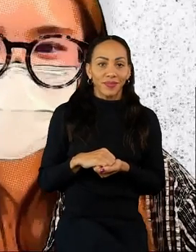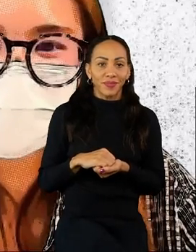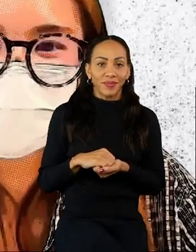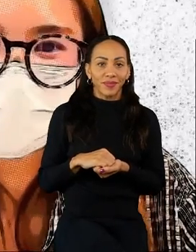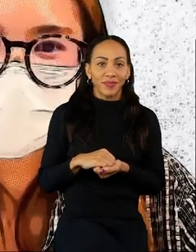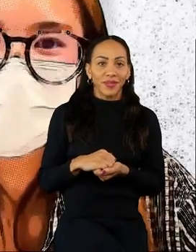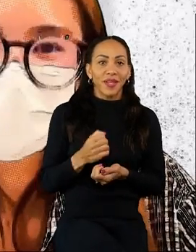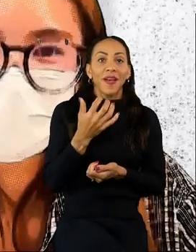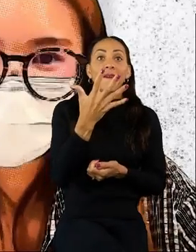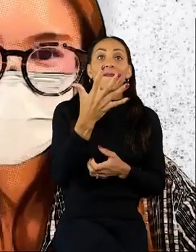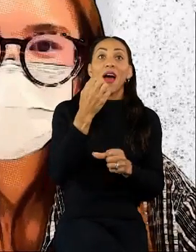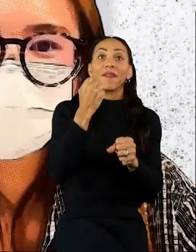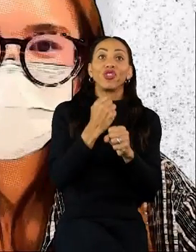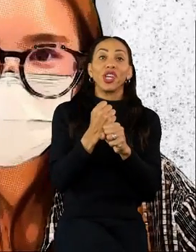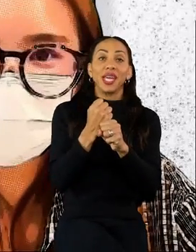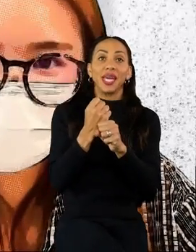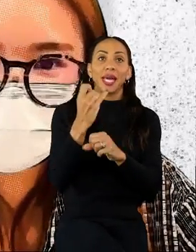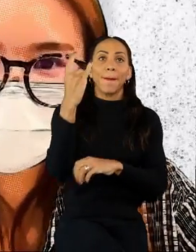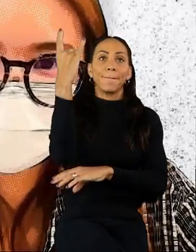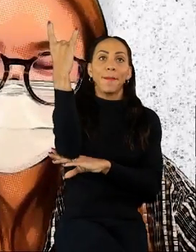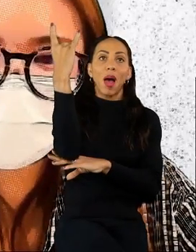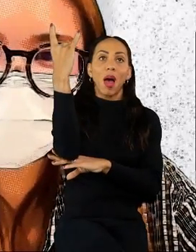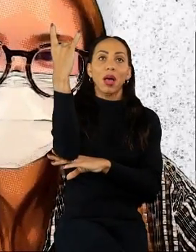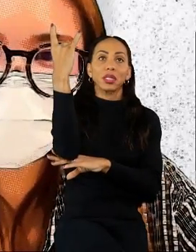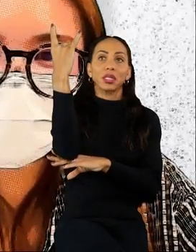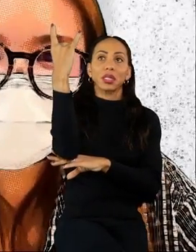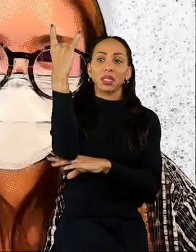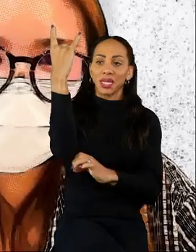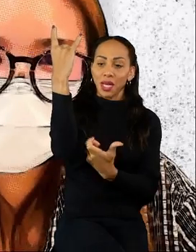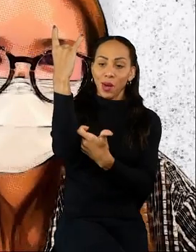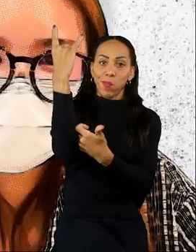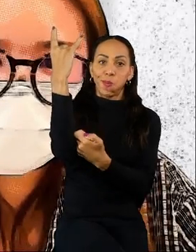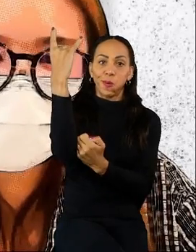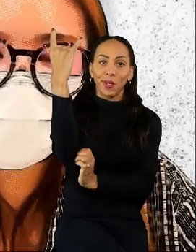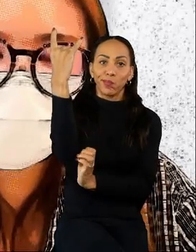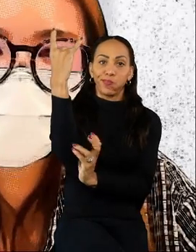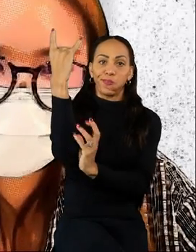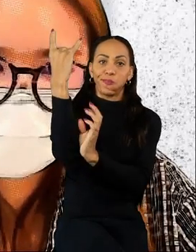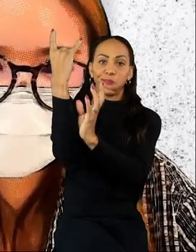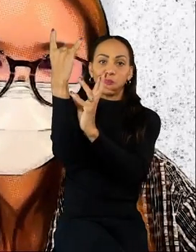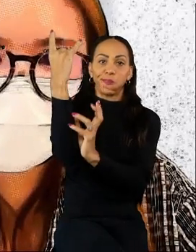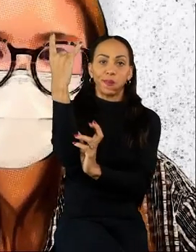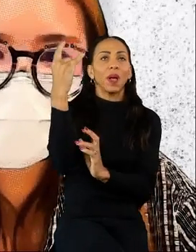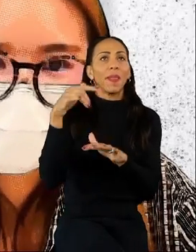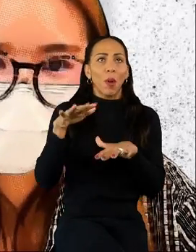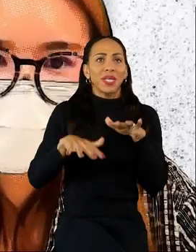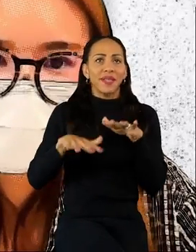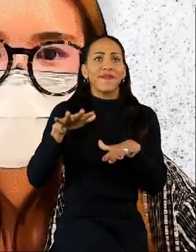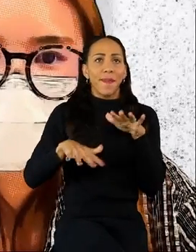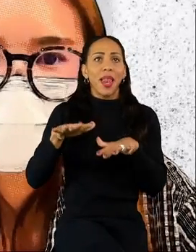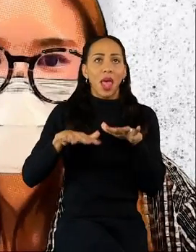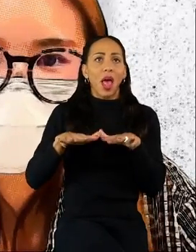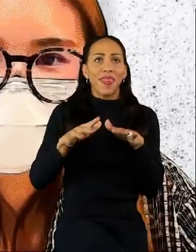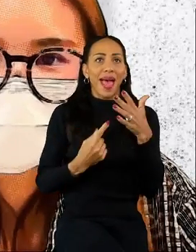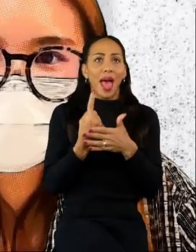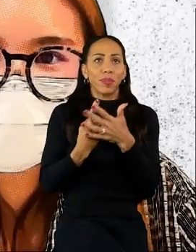And there's 5G masts are being set on fire. This was a familiar sight during the